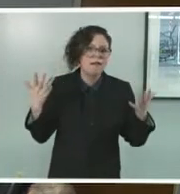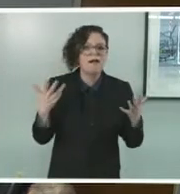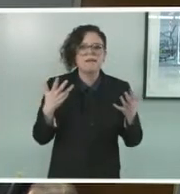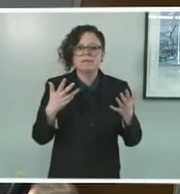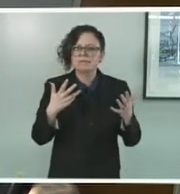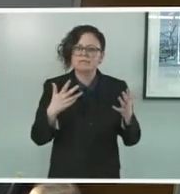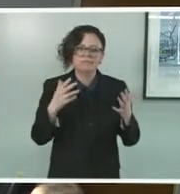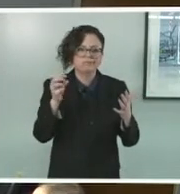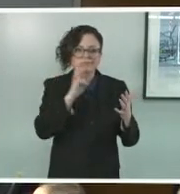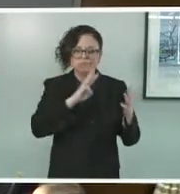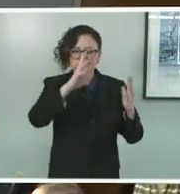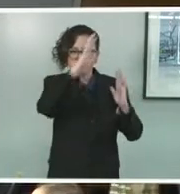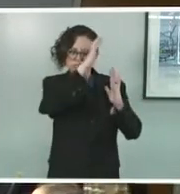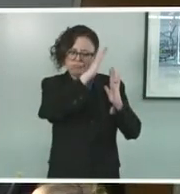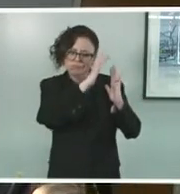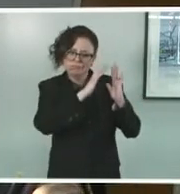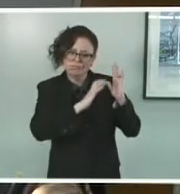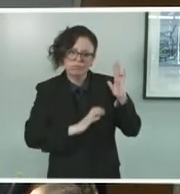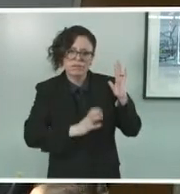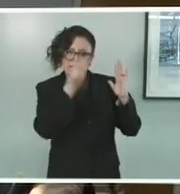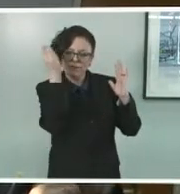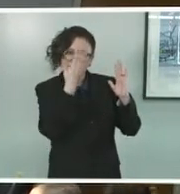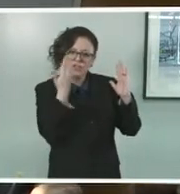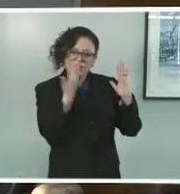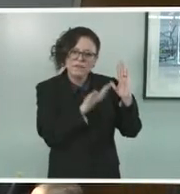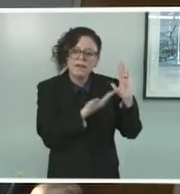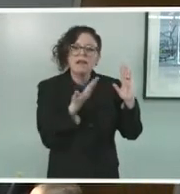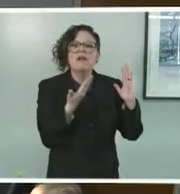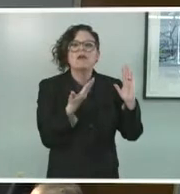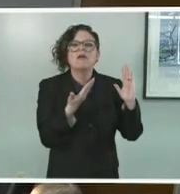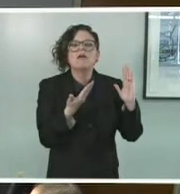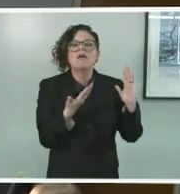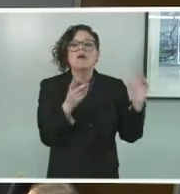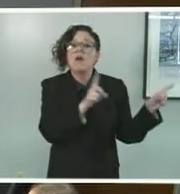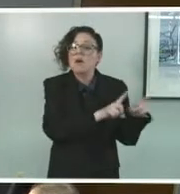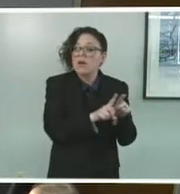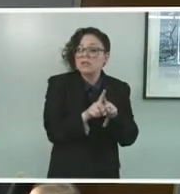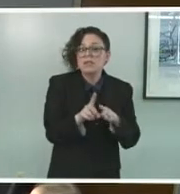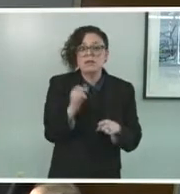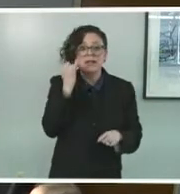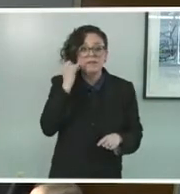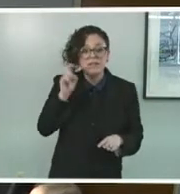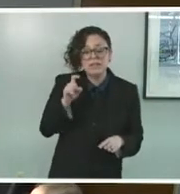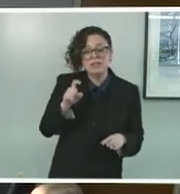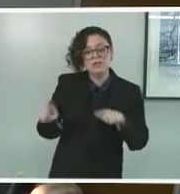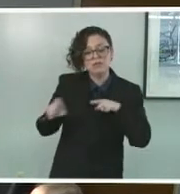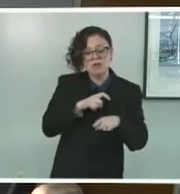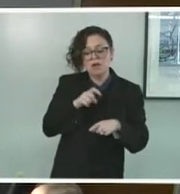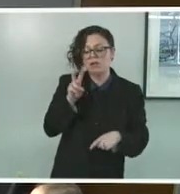to the web page for information and or call the city's hotline, which is